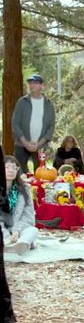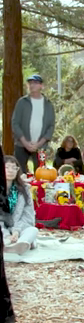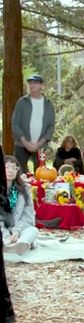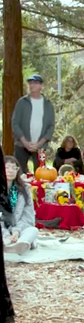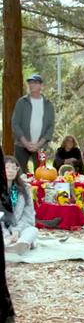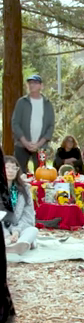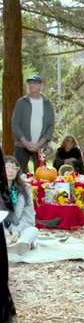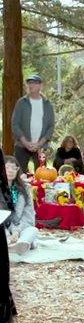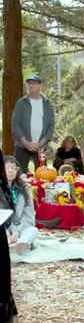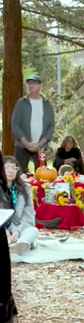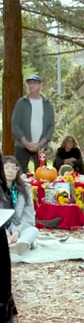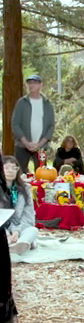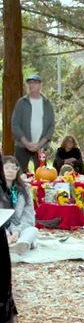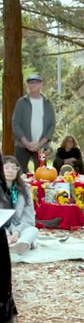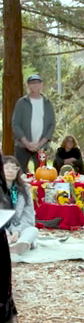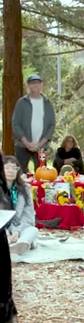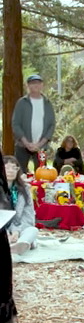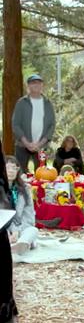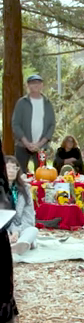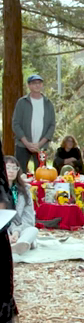Thomas E. Morton,